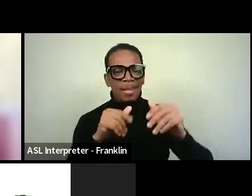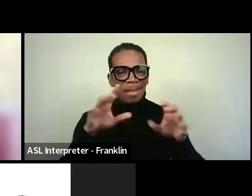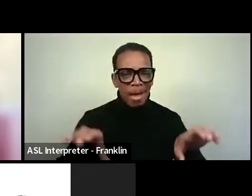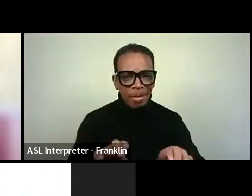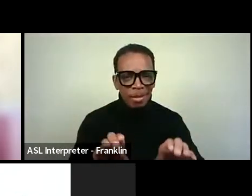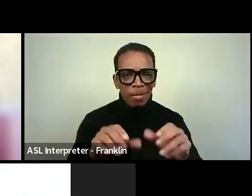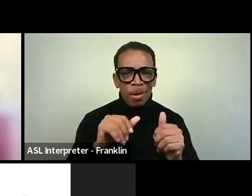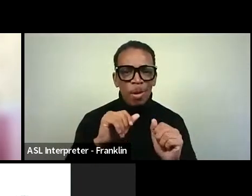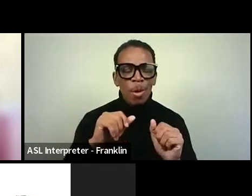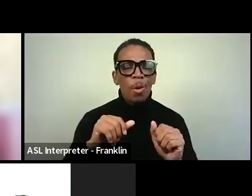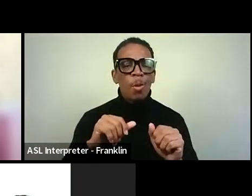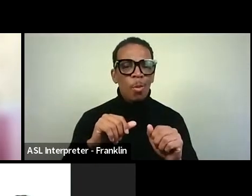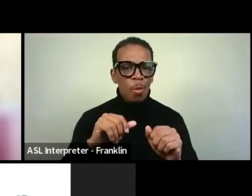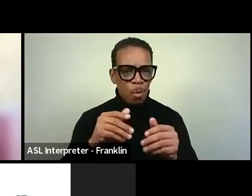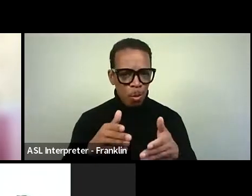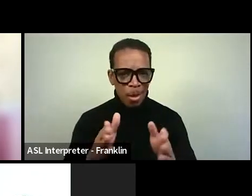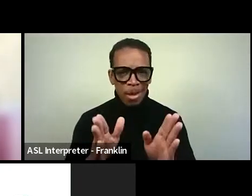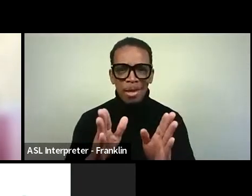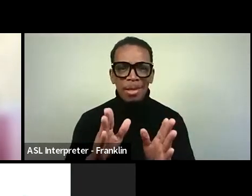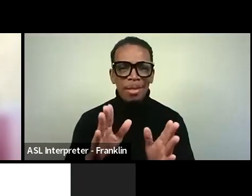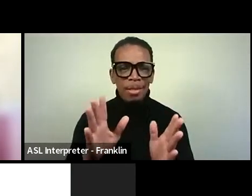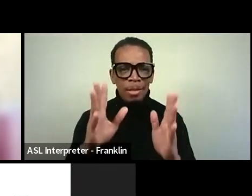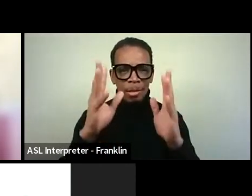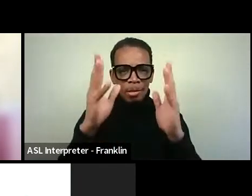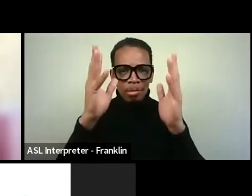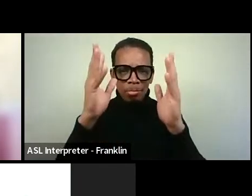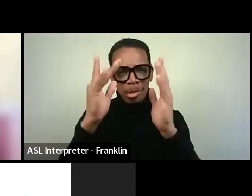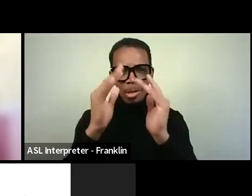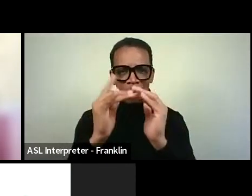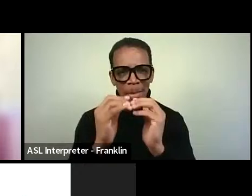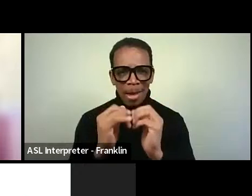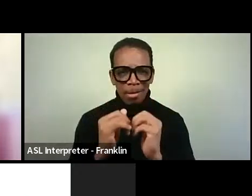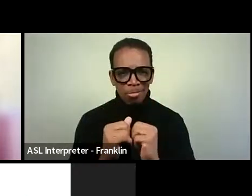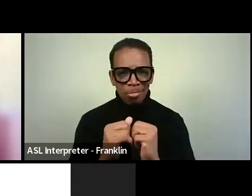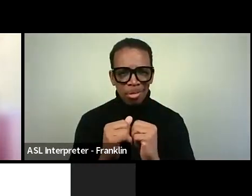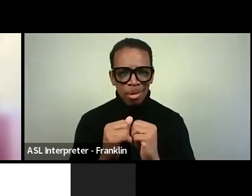really dismantle the systemic structures that